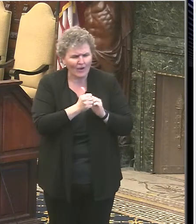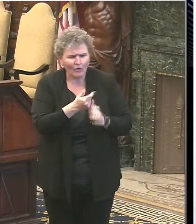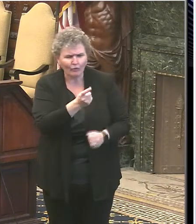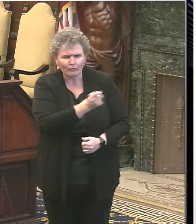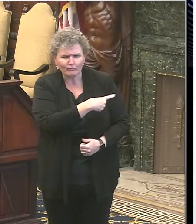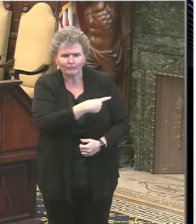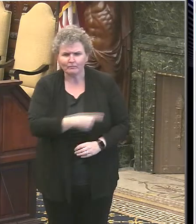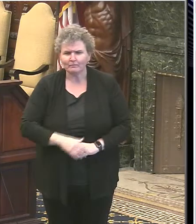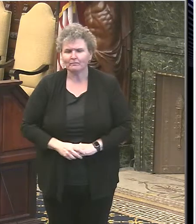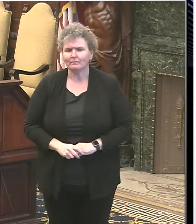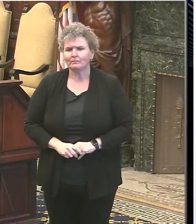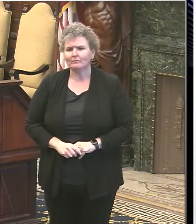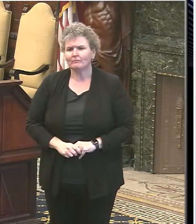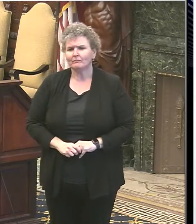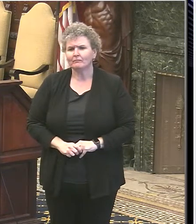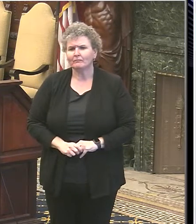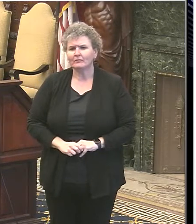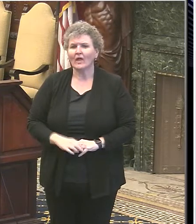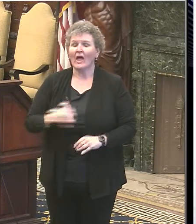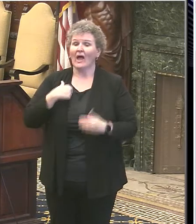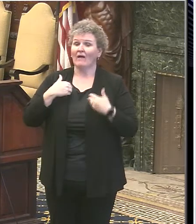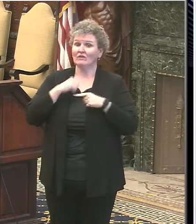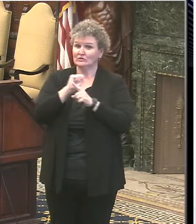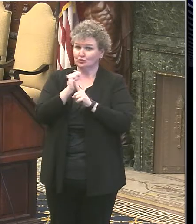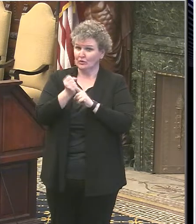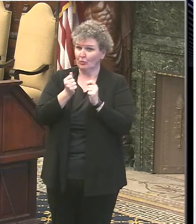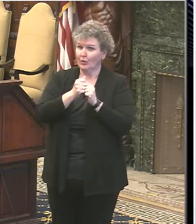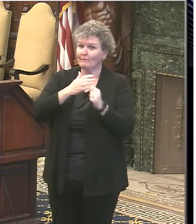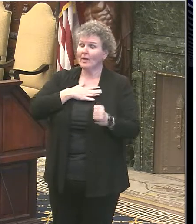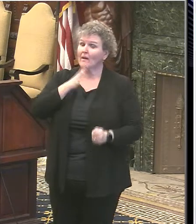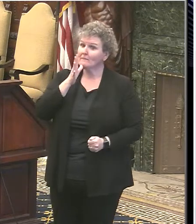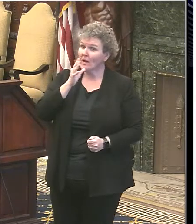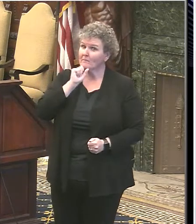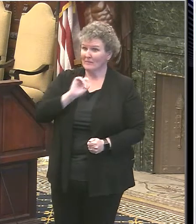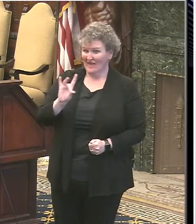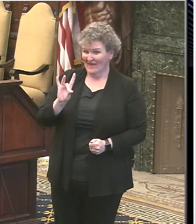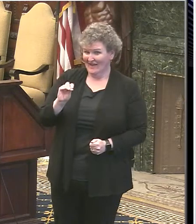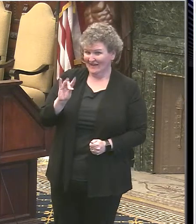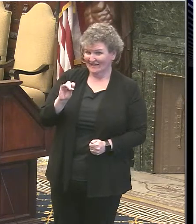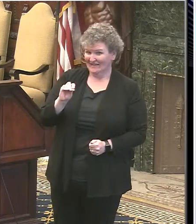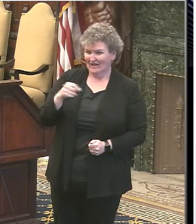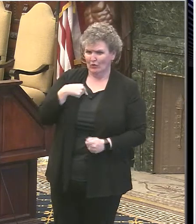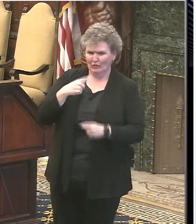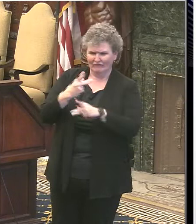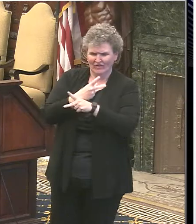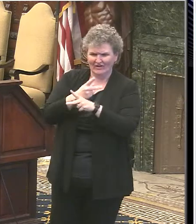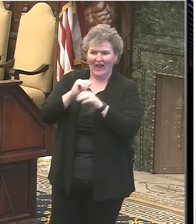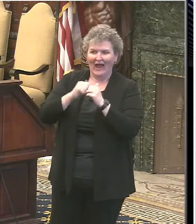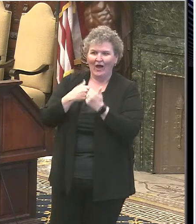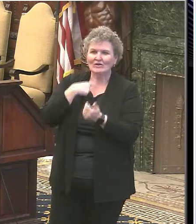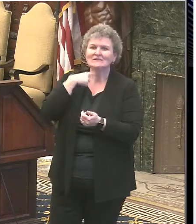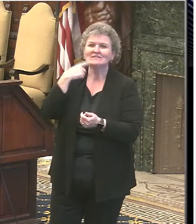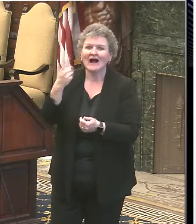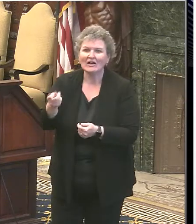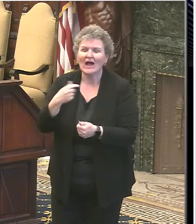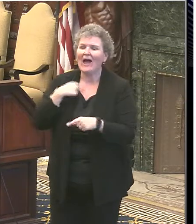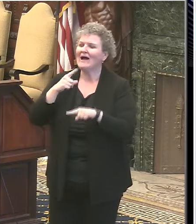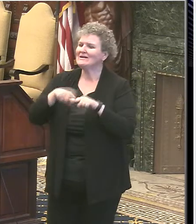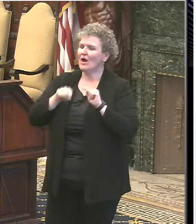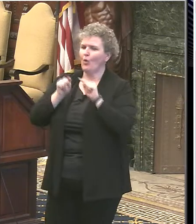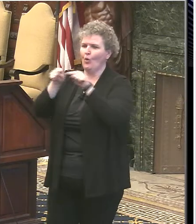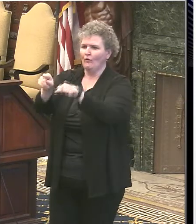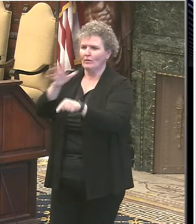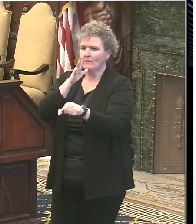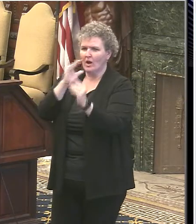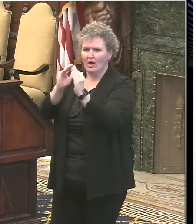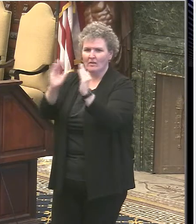Well, I had this situation with my mother who's 80, and I was trying to figure out how to tell her that I wasn't going to be able to come over. I didn't think it was